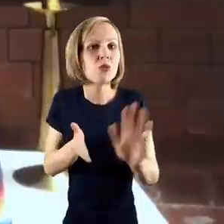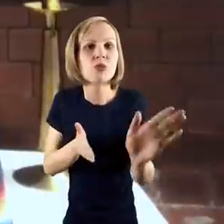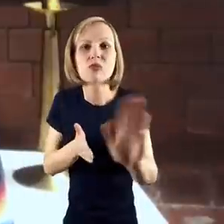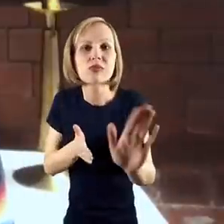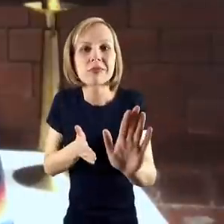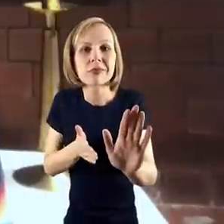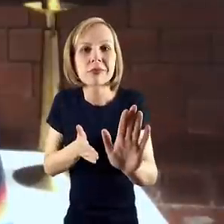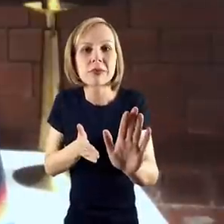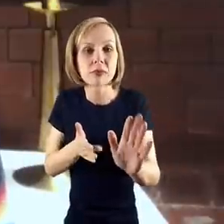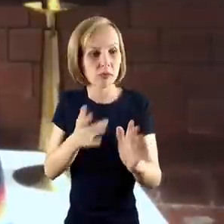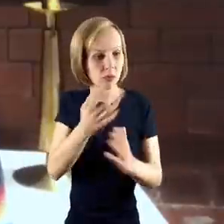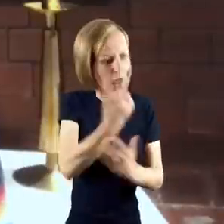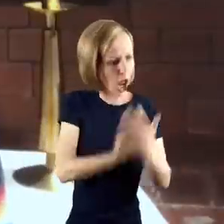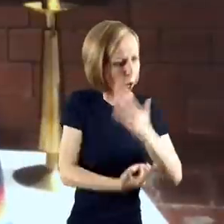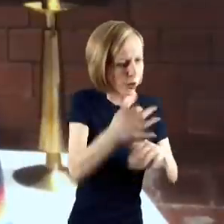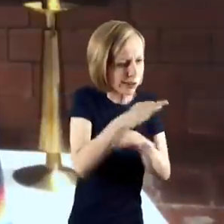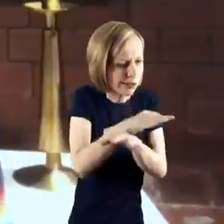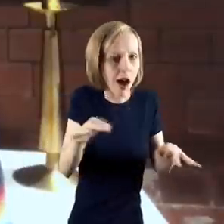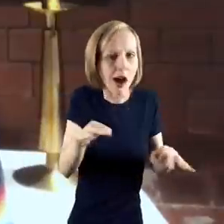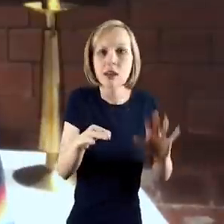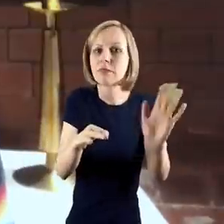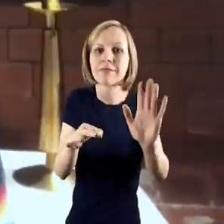know God dwelling with us.